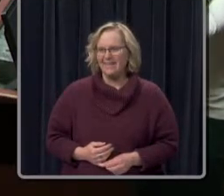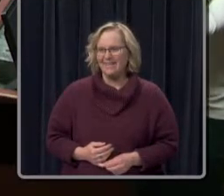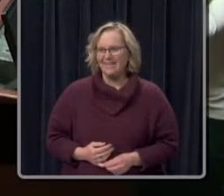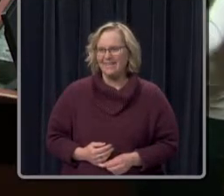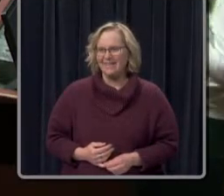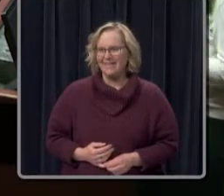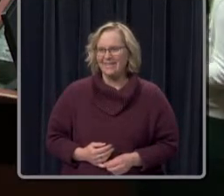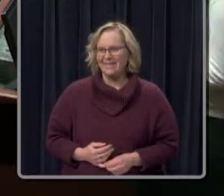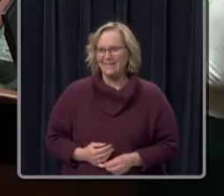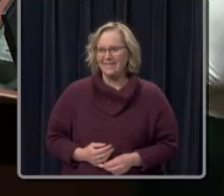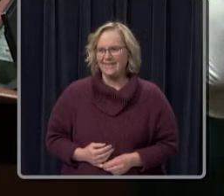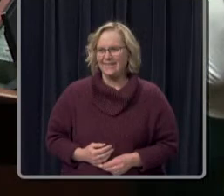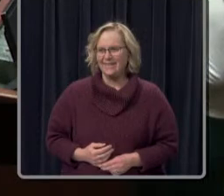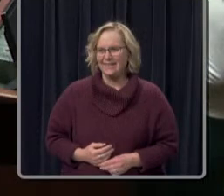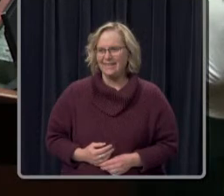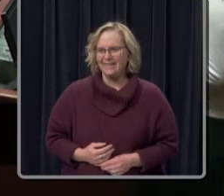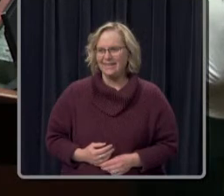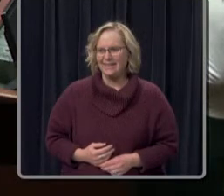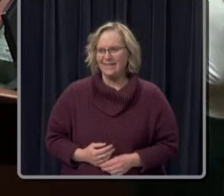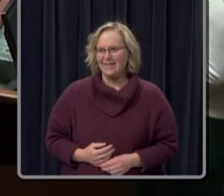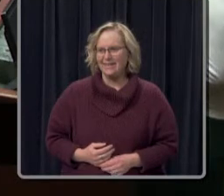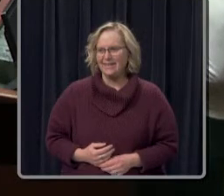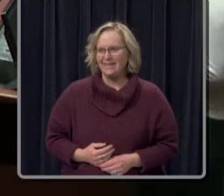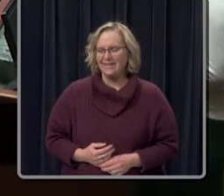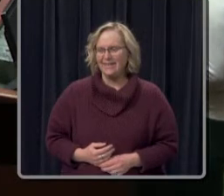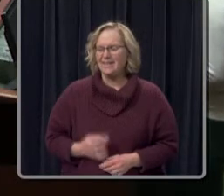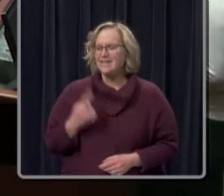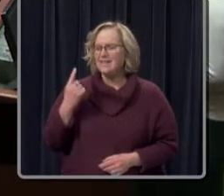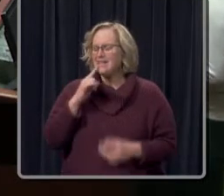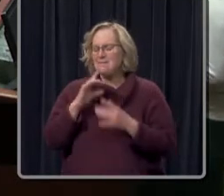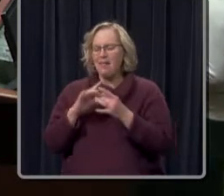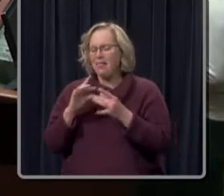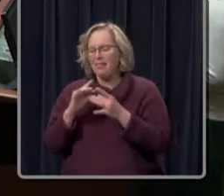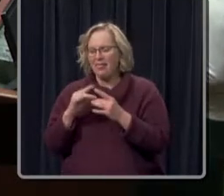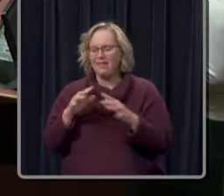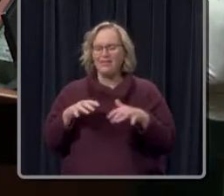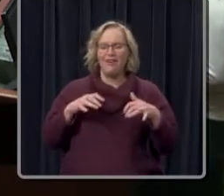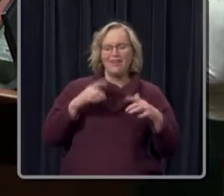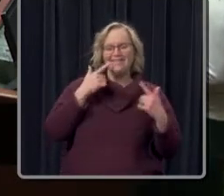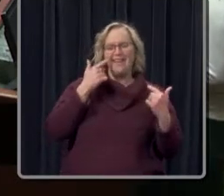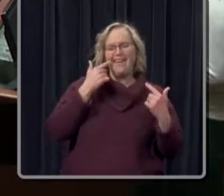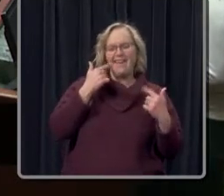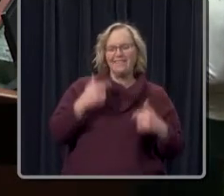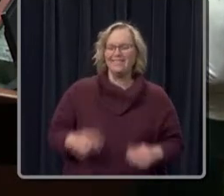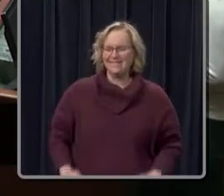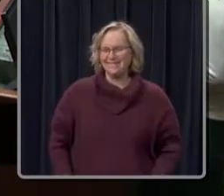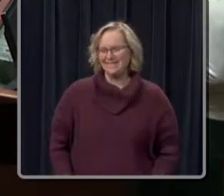There is a lot of this in the future for this crew right here.